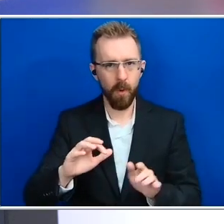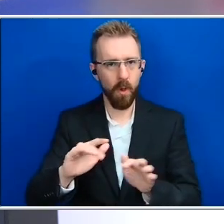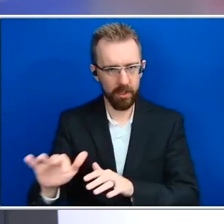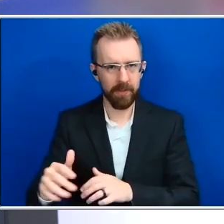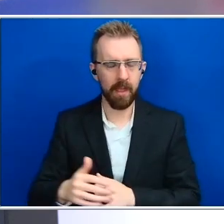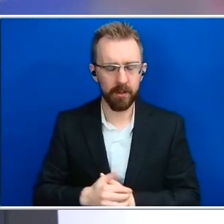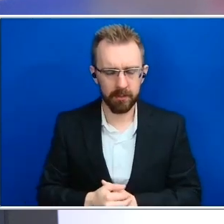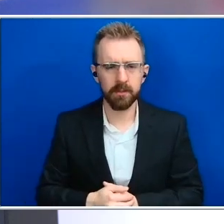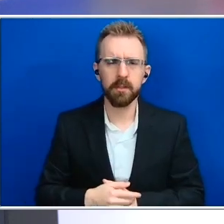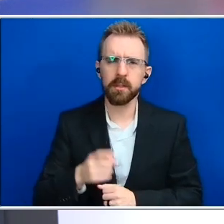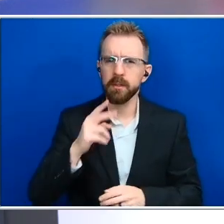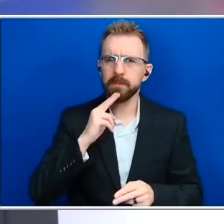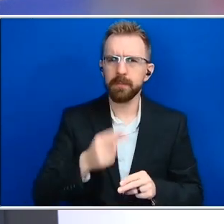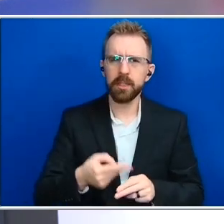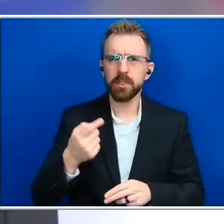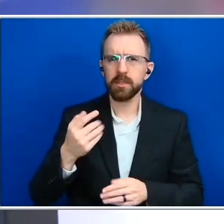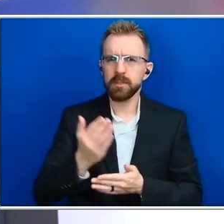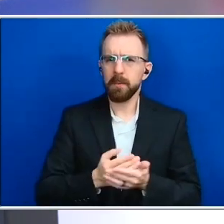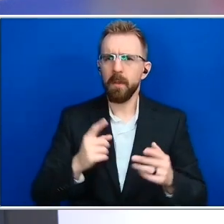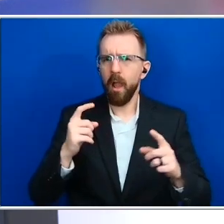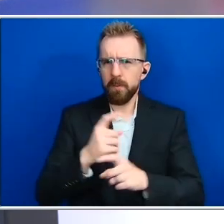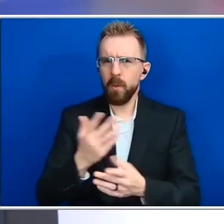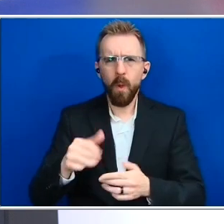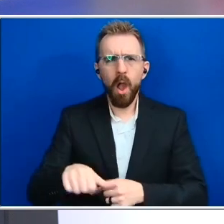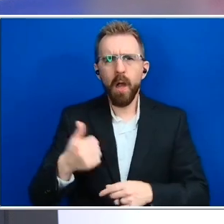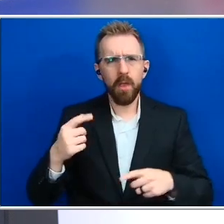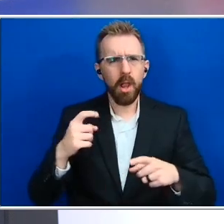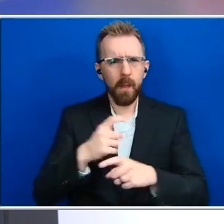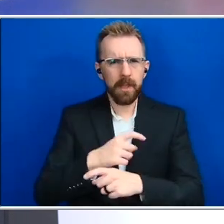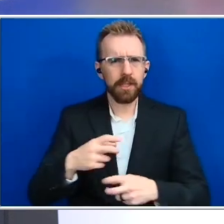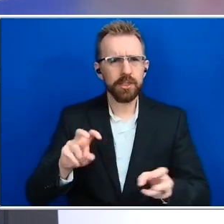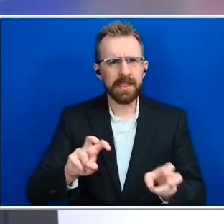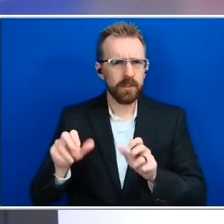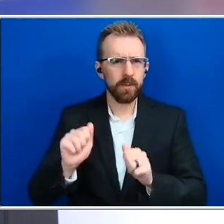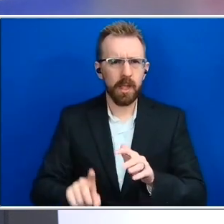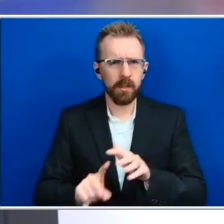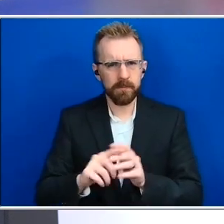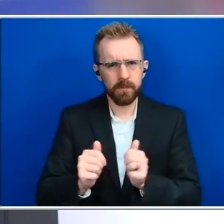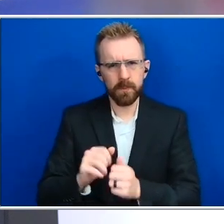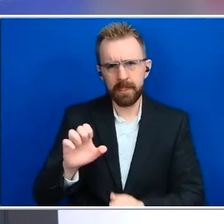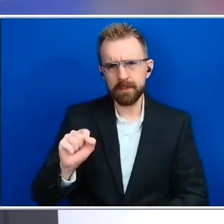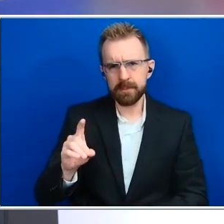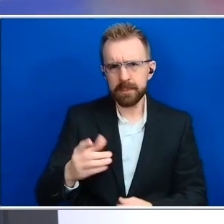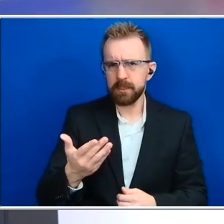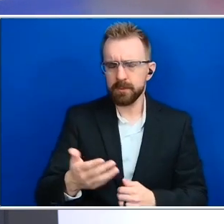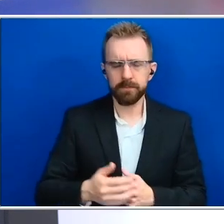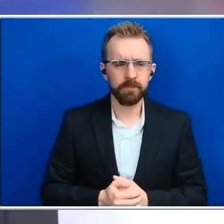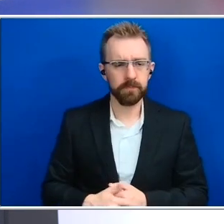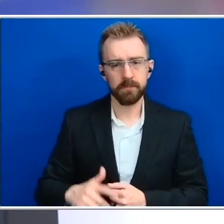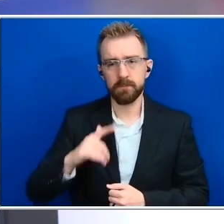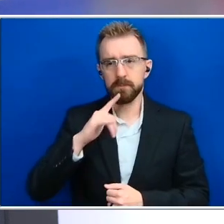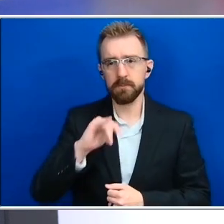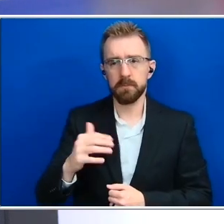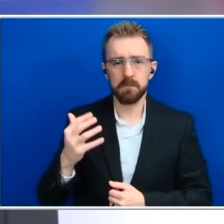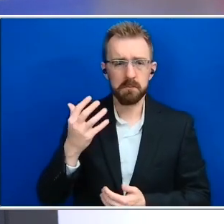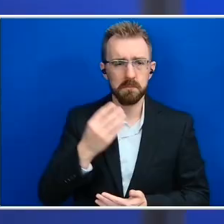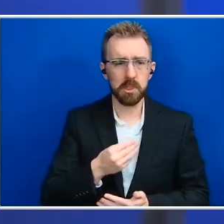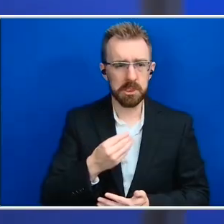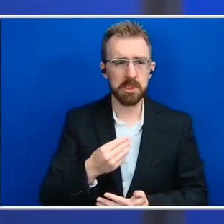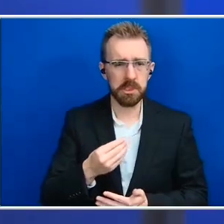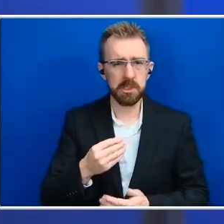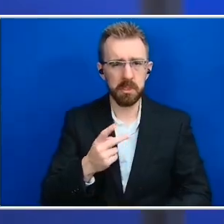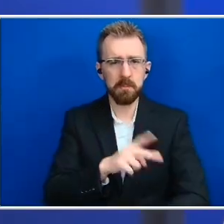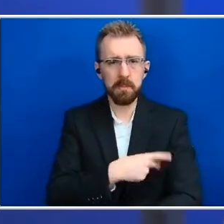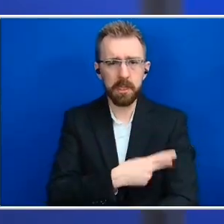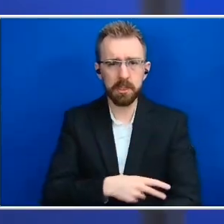some of the complications. What are other complications that can happen with ESD? Actually, it's pretty, patients tolerate it very